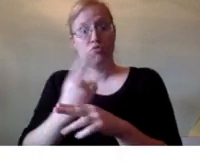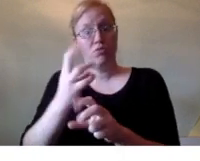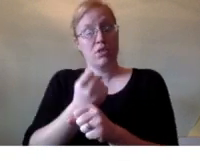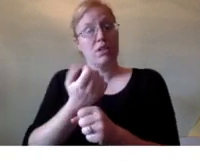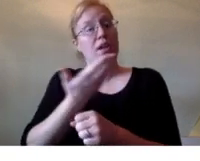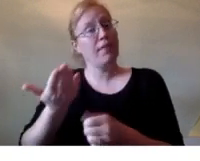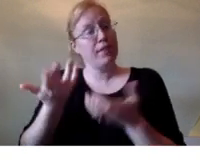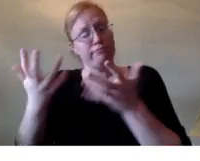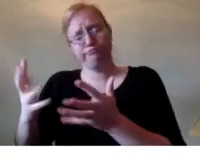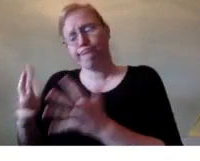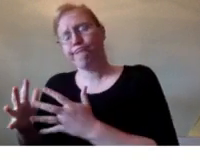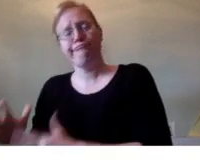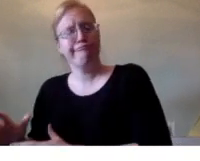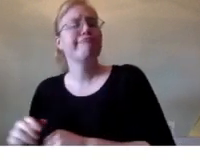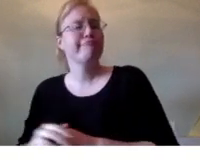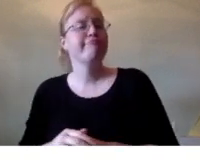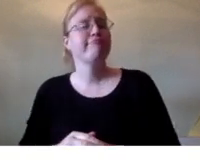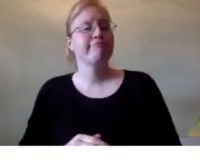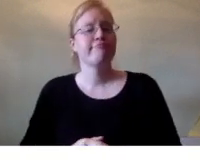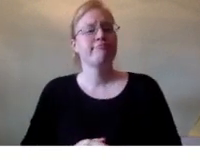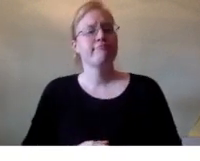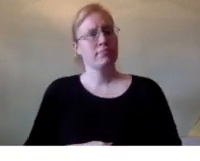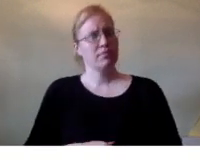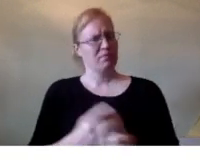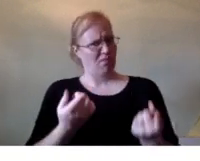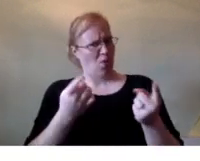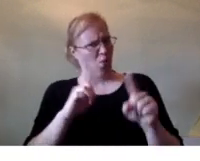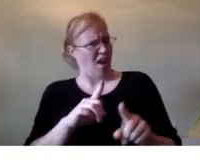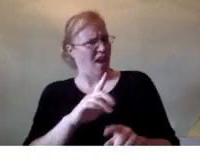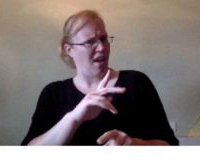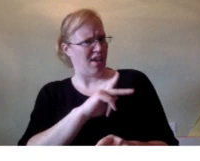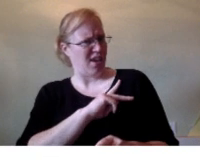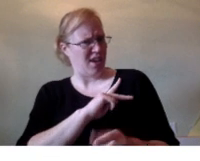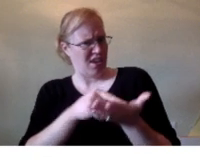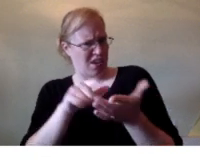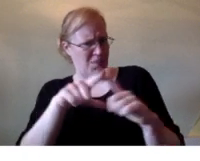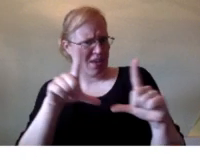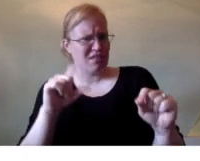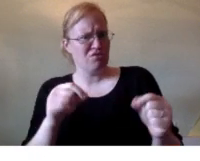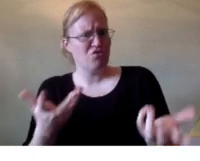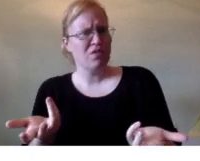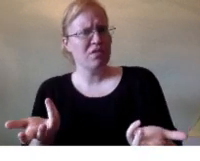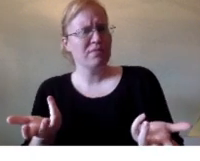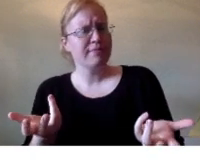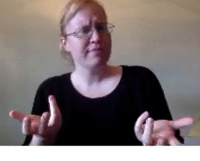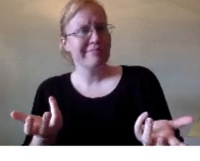done. Okay, so what happened to Keisha's paycheck?